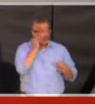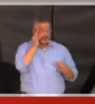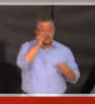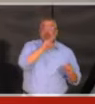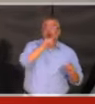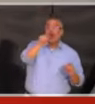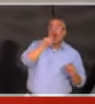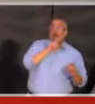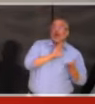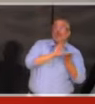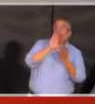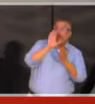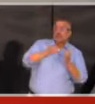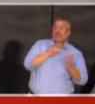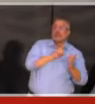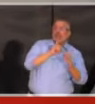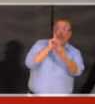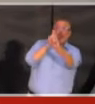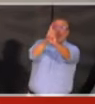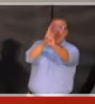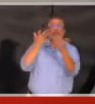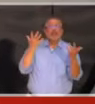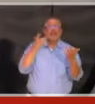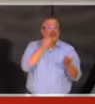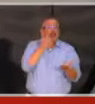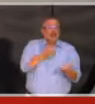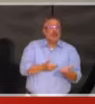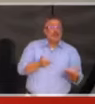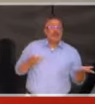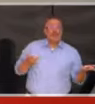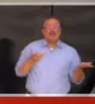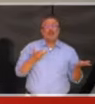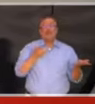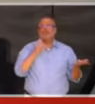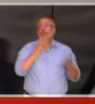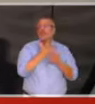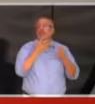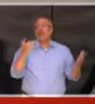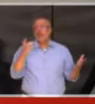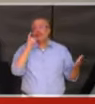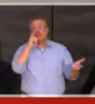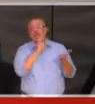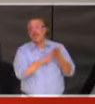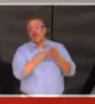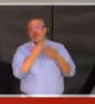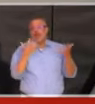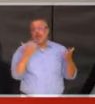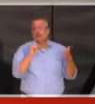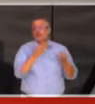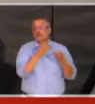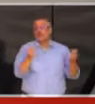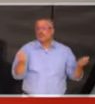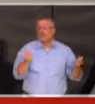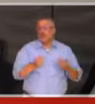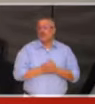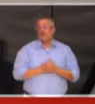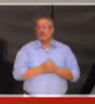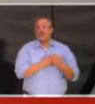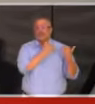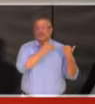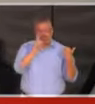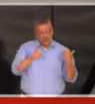there. And so we recognize that we have a lot to reconcile. We recognize our responsibility